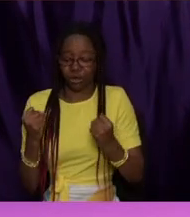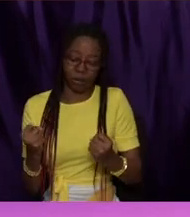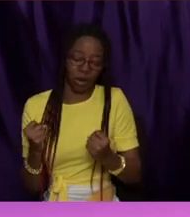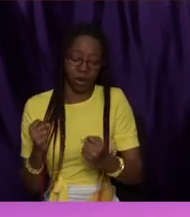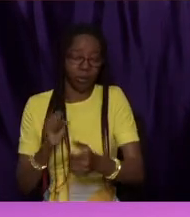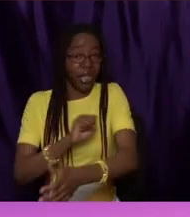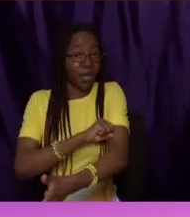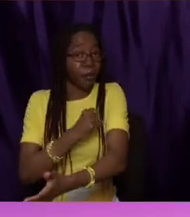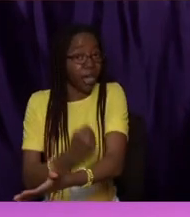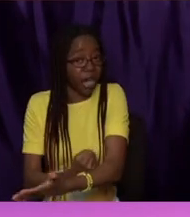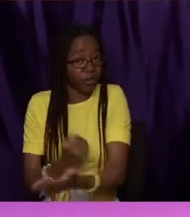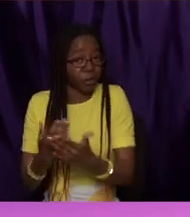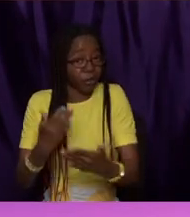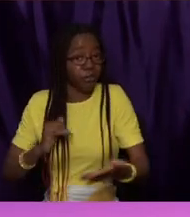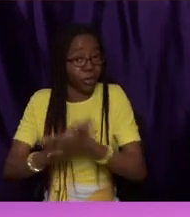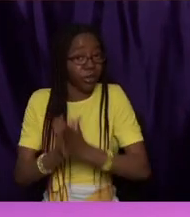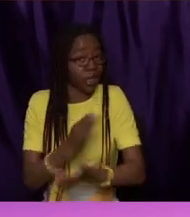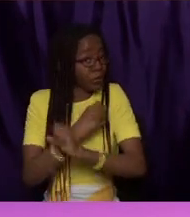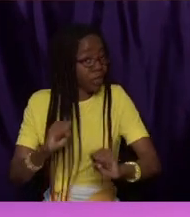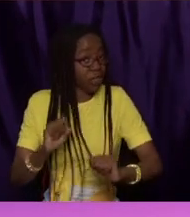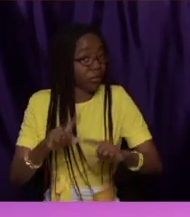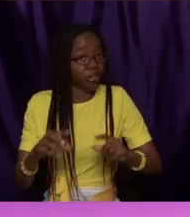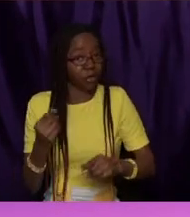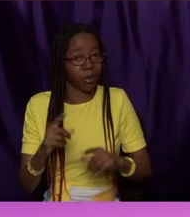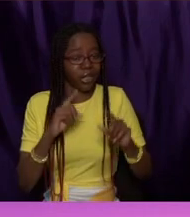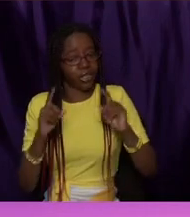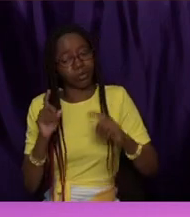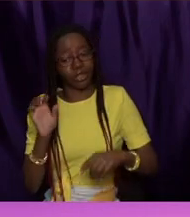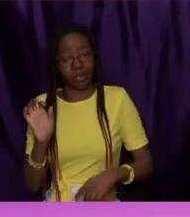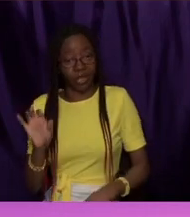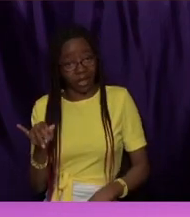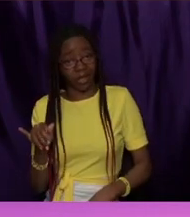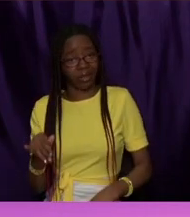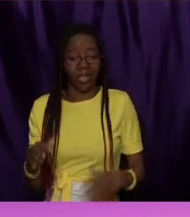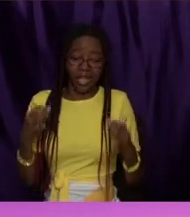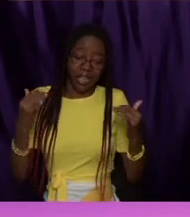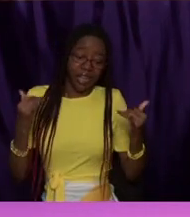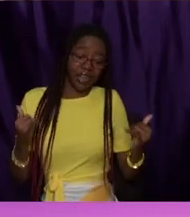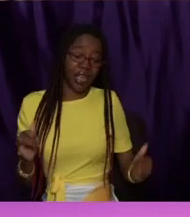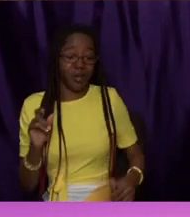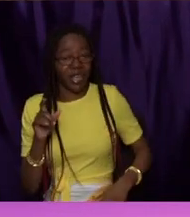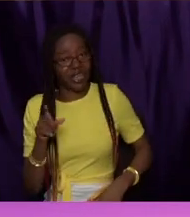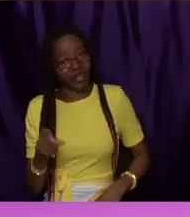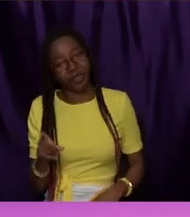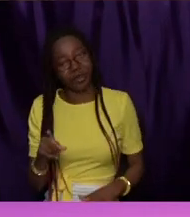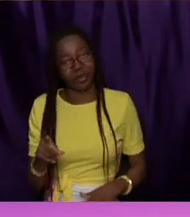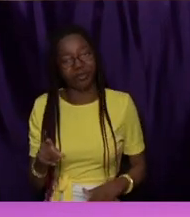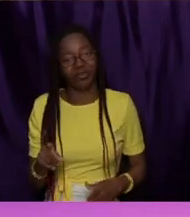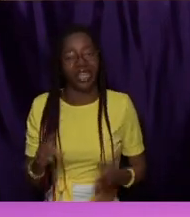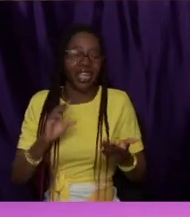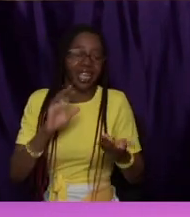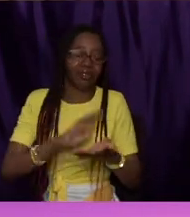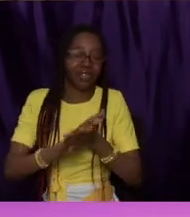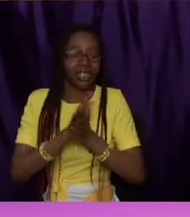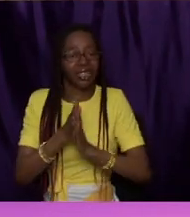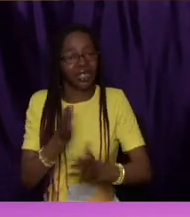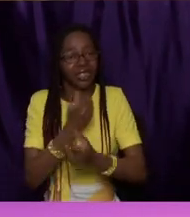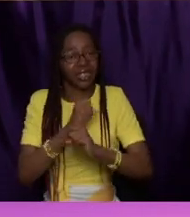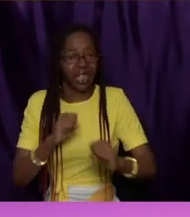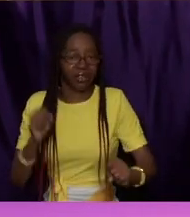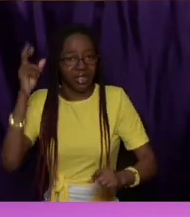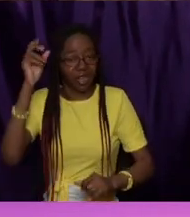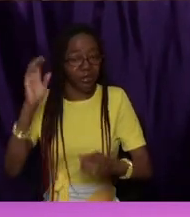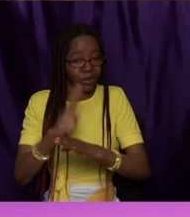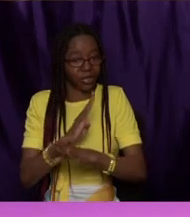courageous. Before you got saved, could nobody talk to you like that? Now that you've gotten saved, the devil is busy. God